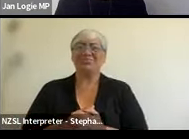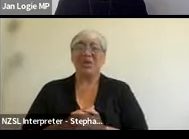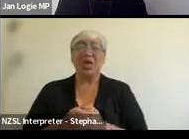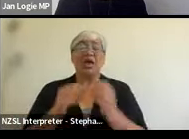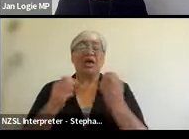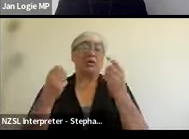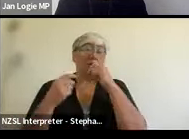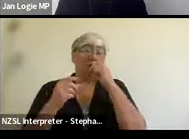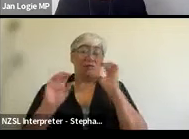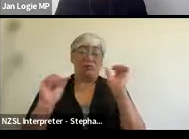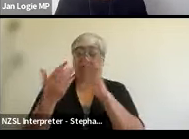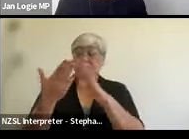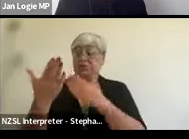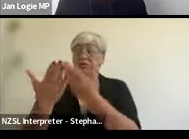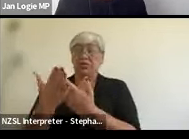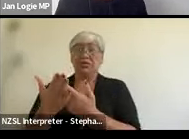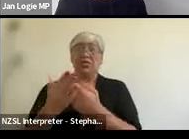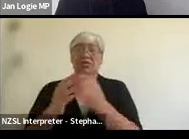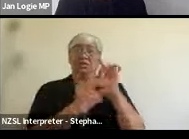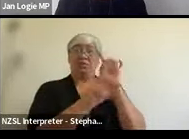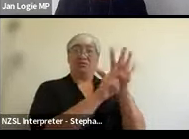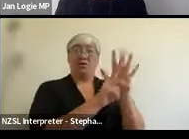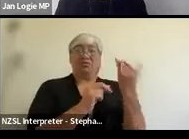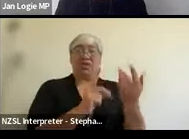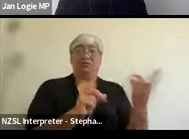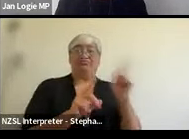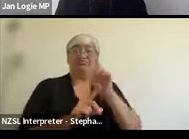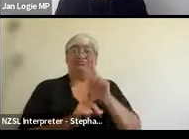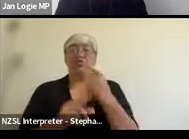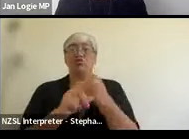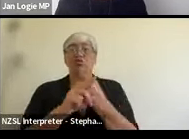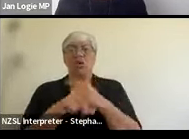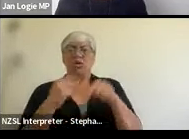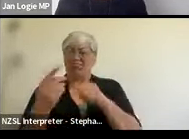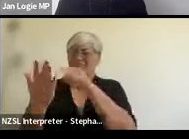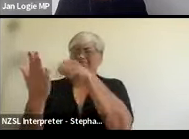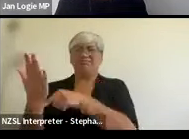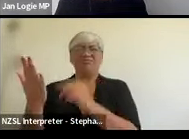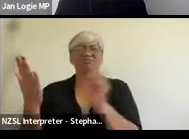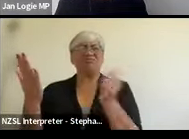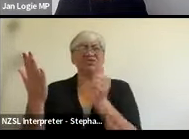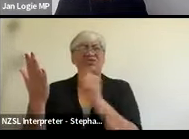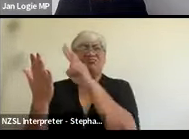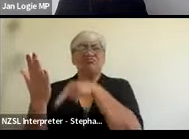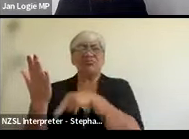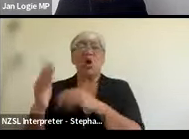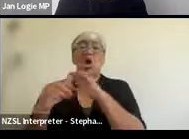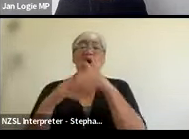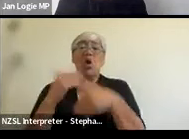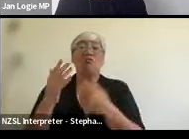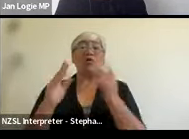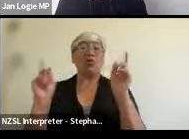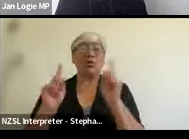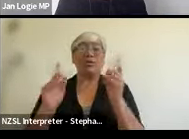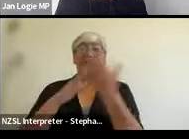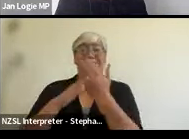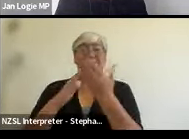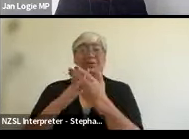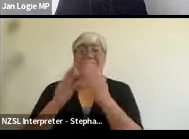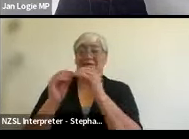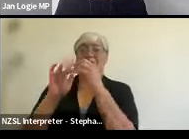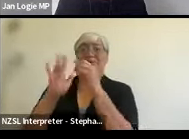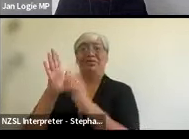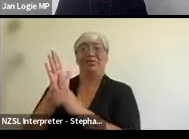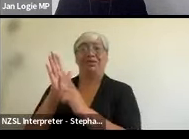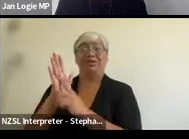submitters into the bill for the Accessibility for New Zealanders bill. So with that, welcome